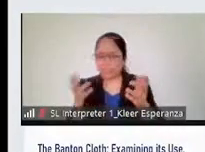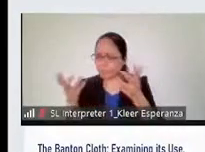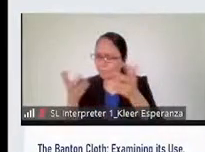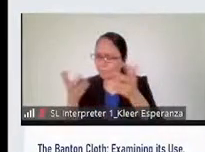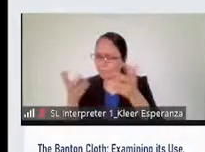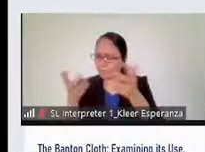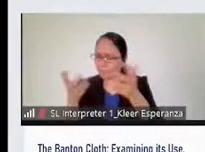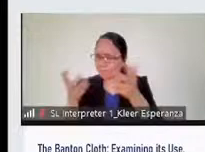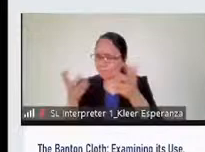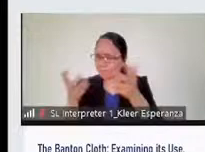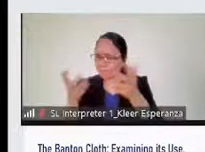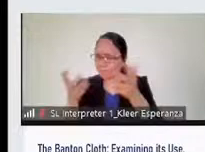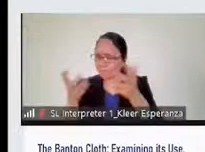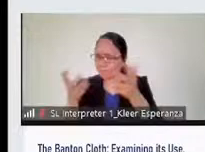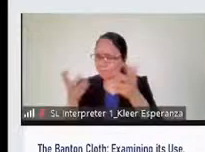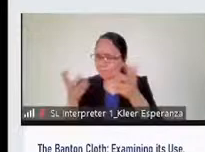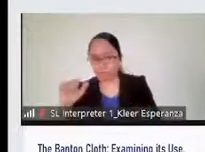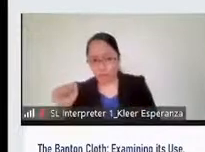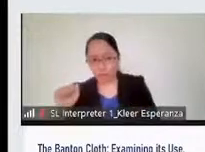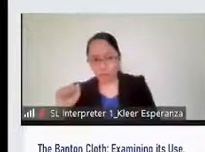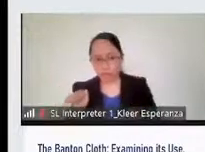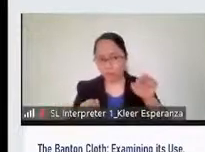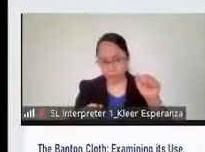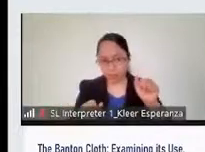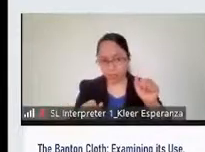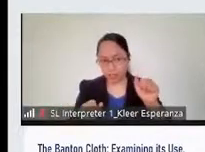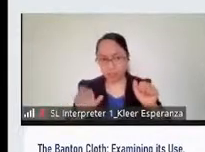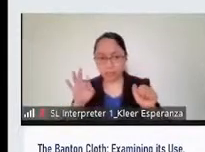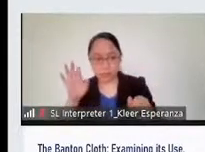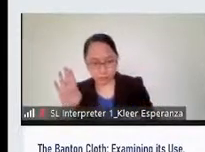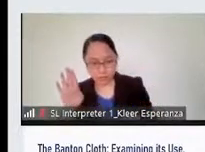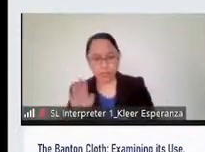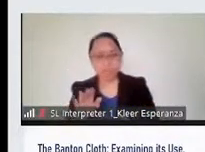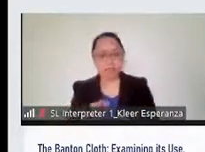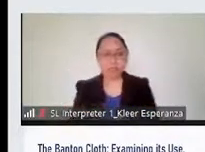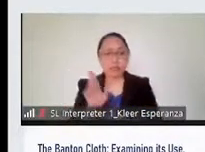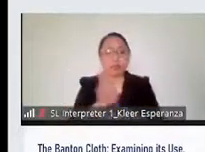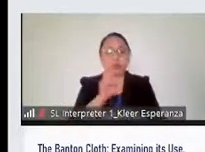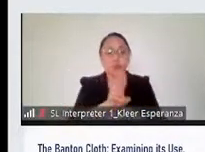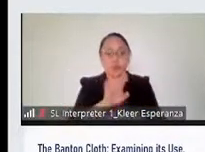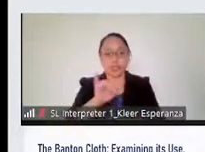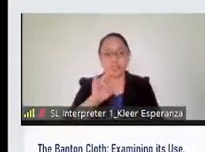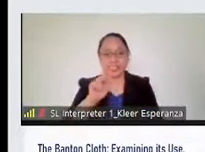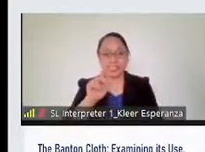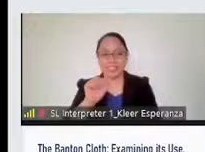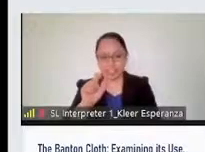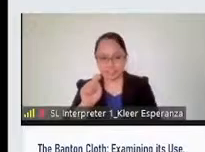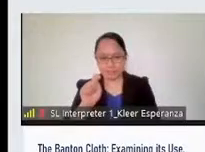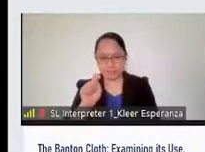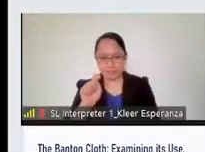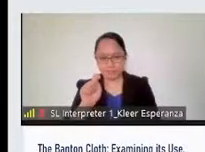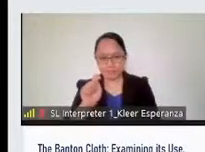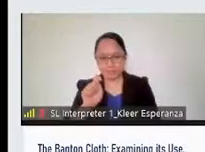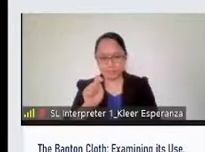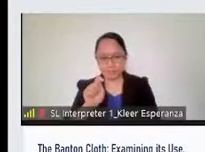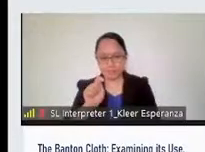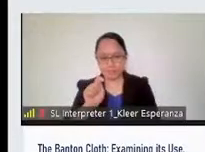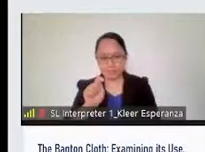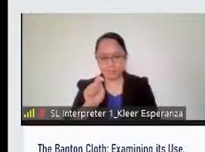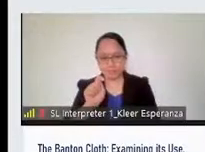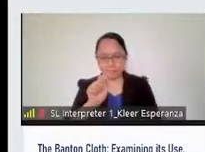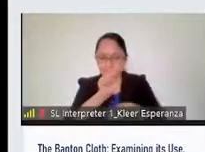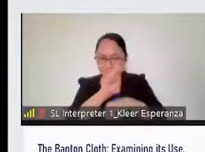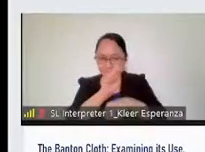died out in the last century, and this was attributed to their link with Indonesia. In